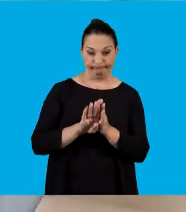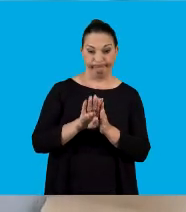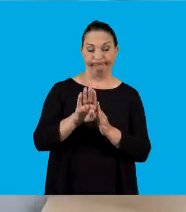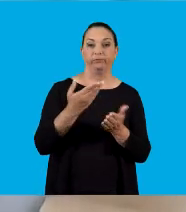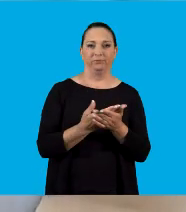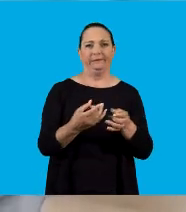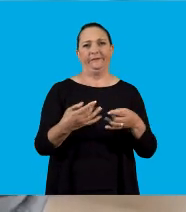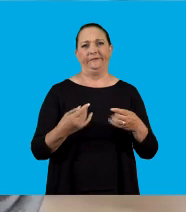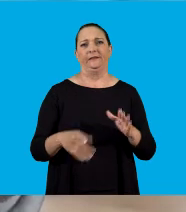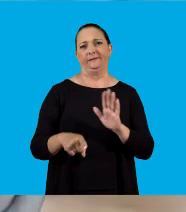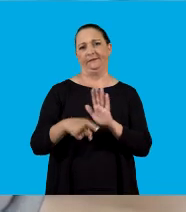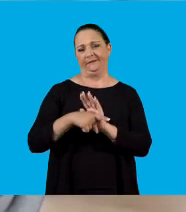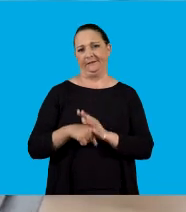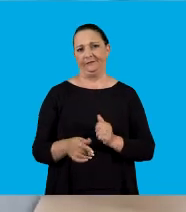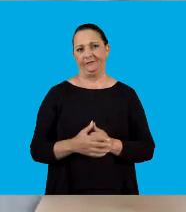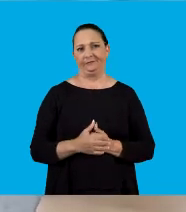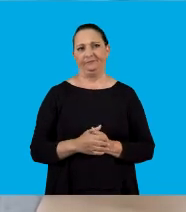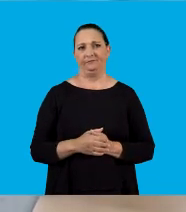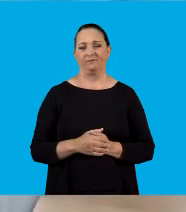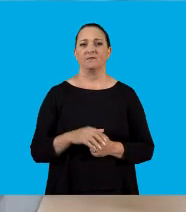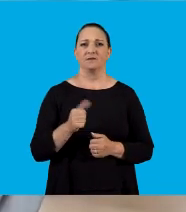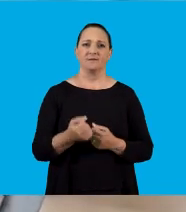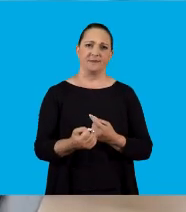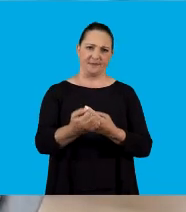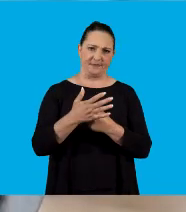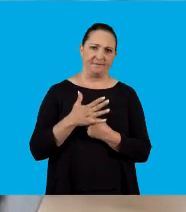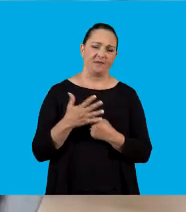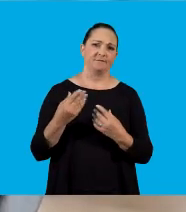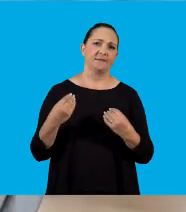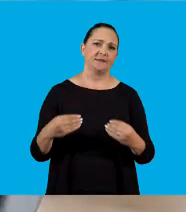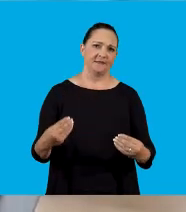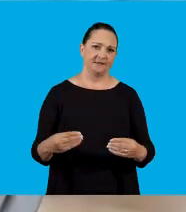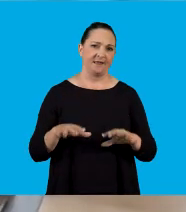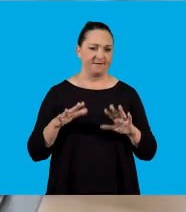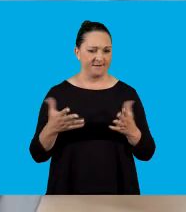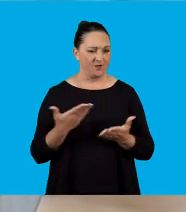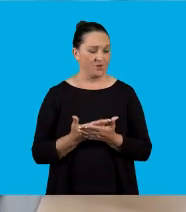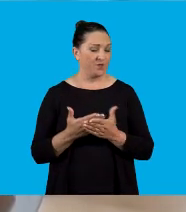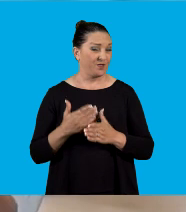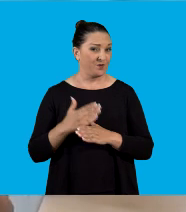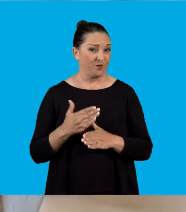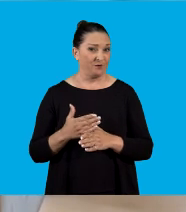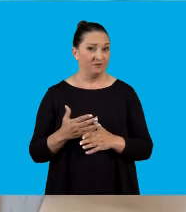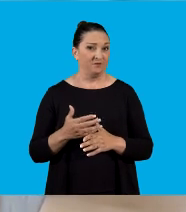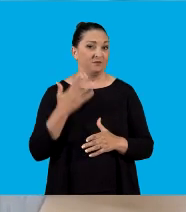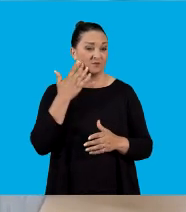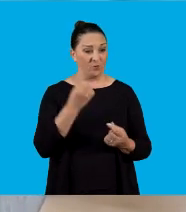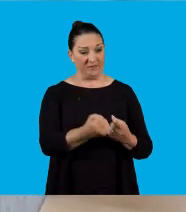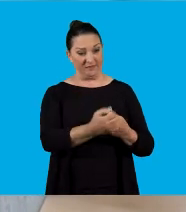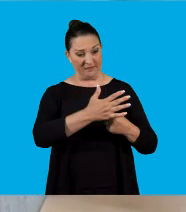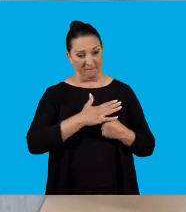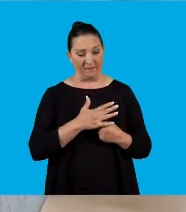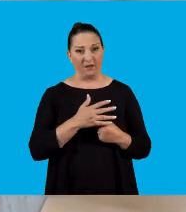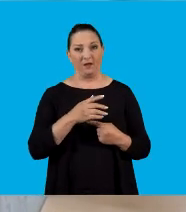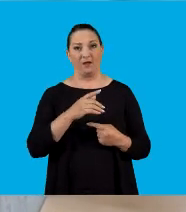the workplace, there's disagreement, and that will have an impact on how we are working on productivity. And if there's an impact, it will